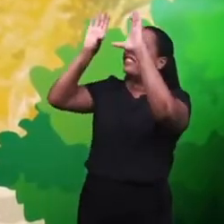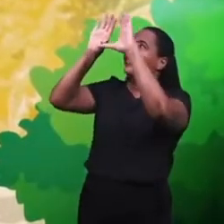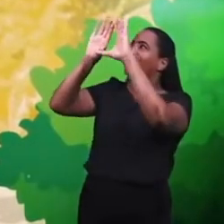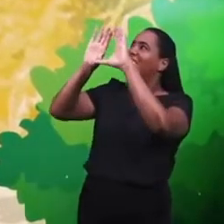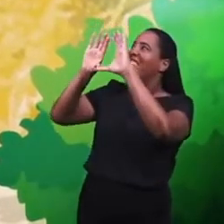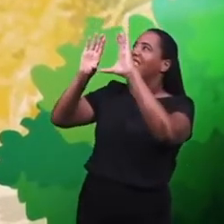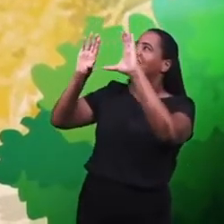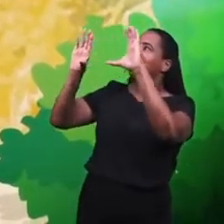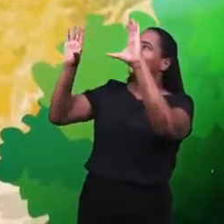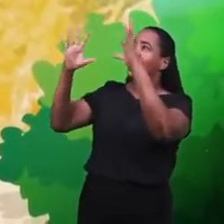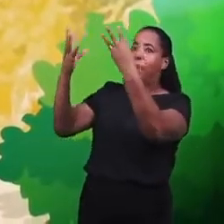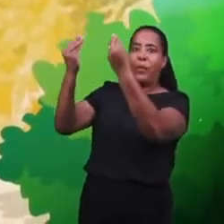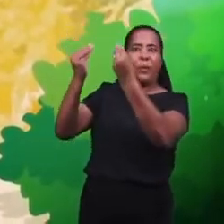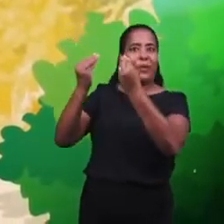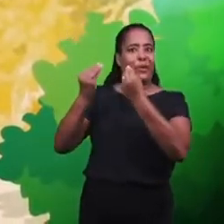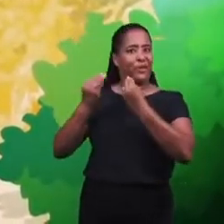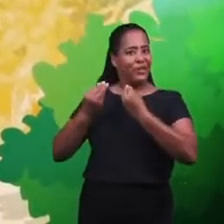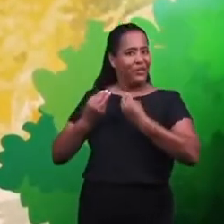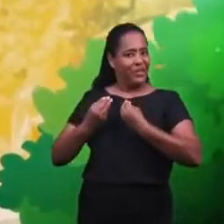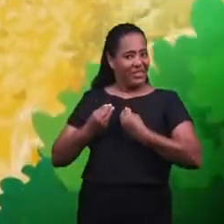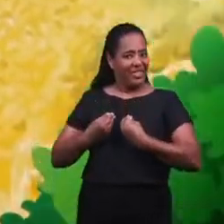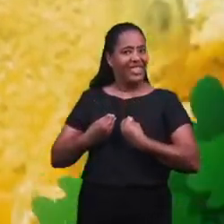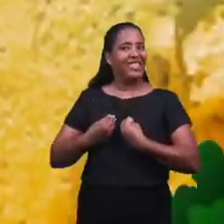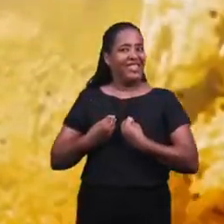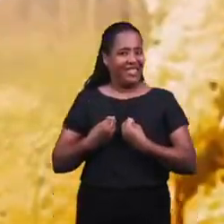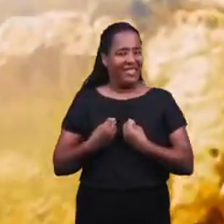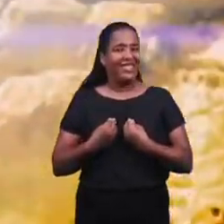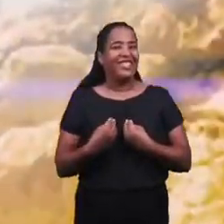to give me a heaven of love.